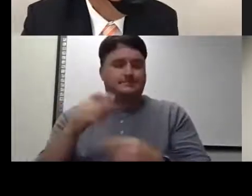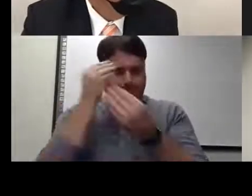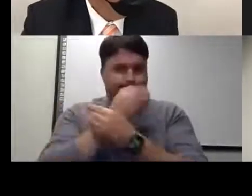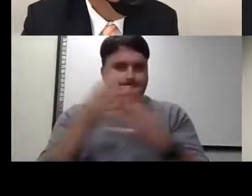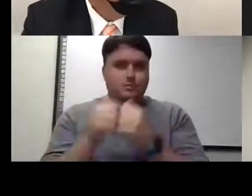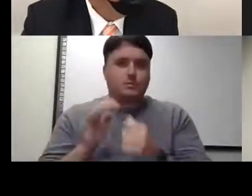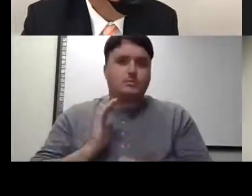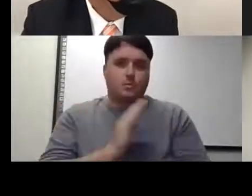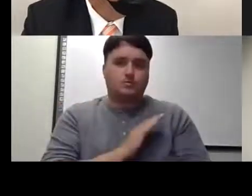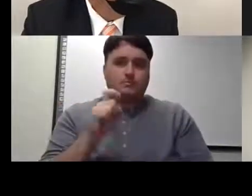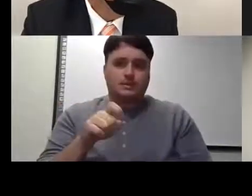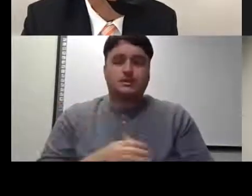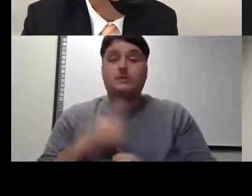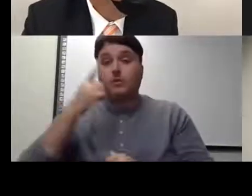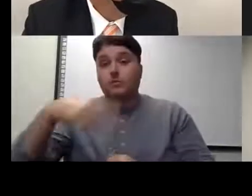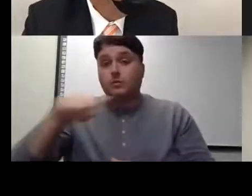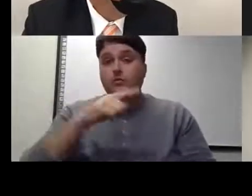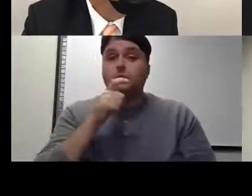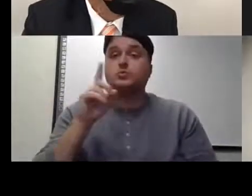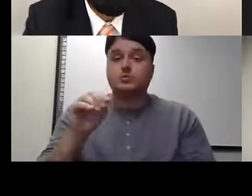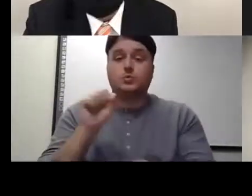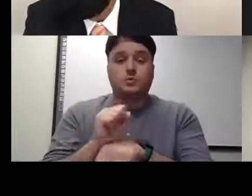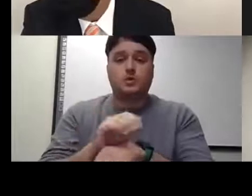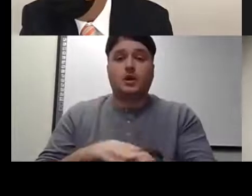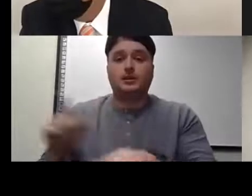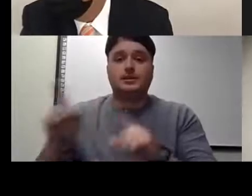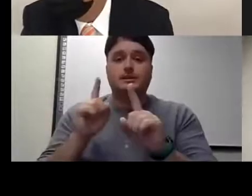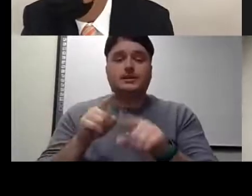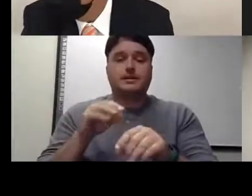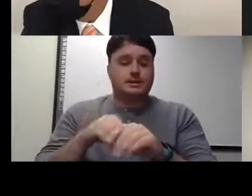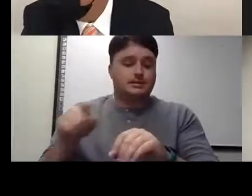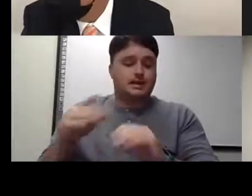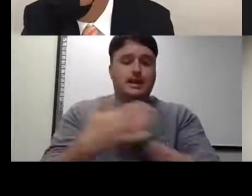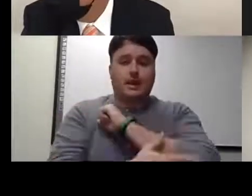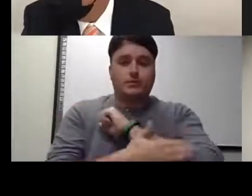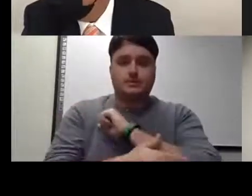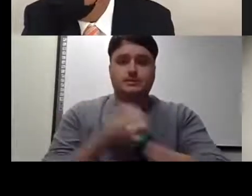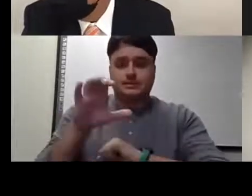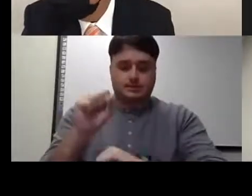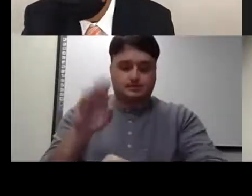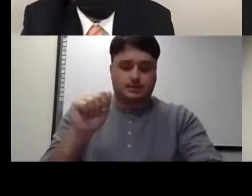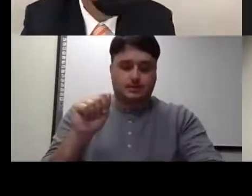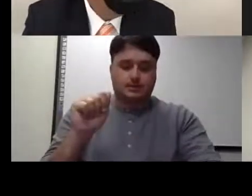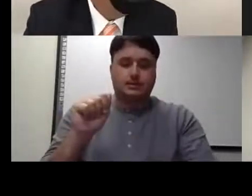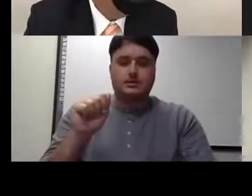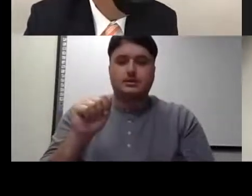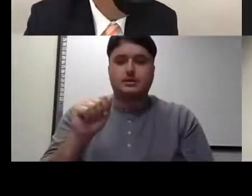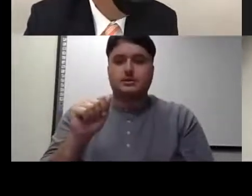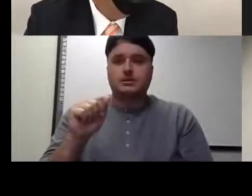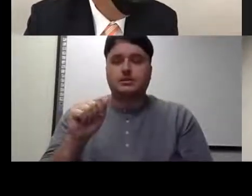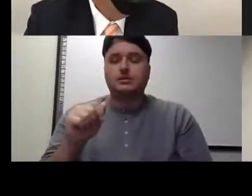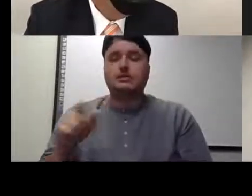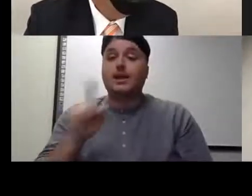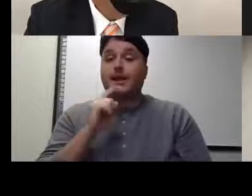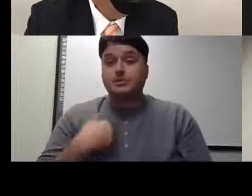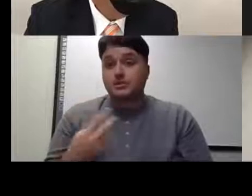board. For those who do or don't attend the Santo County CSBA association meetings, we actually had